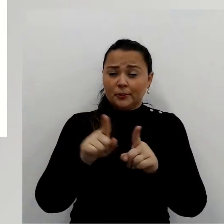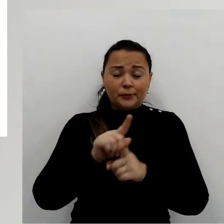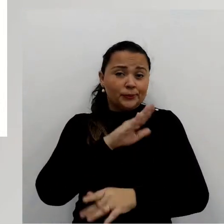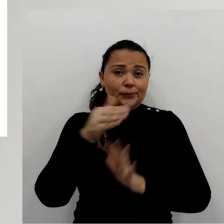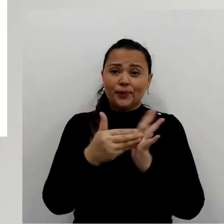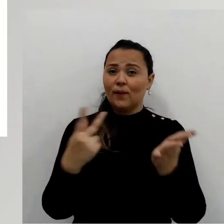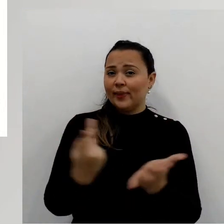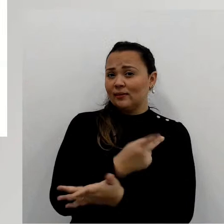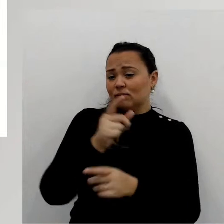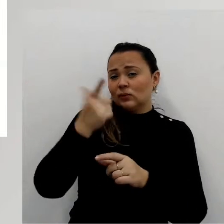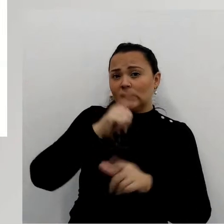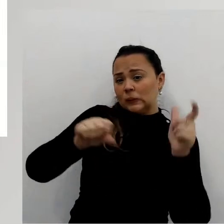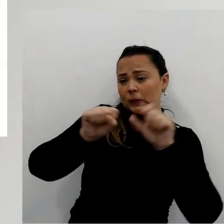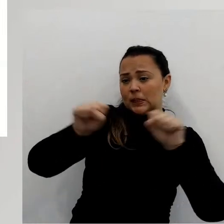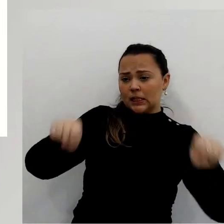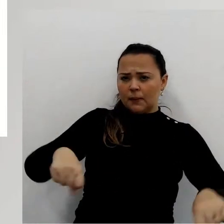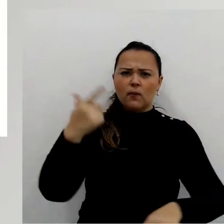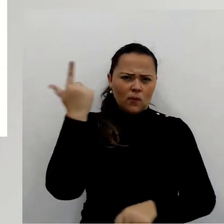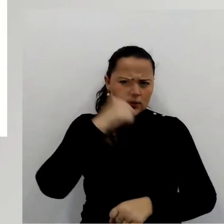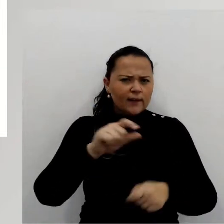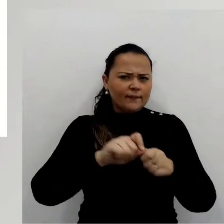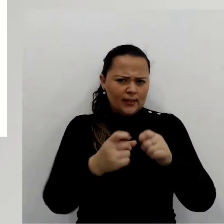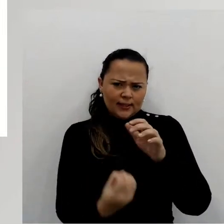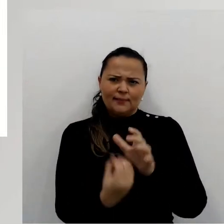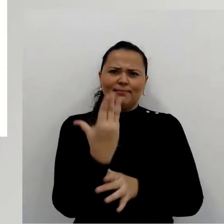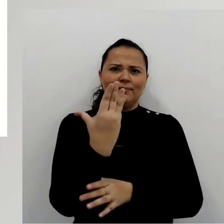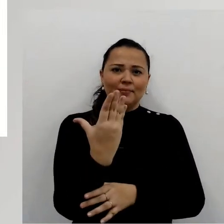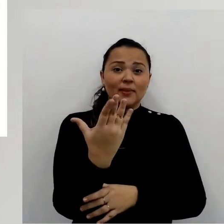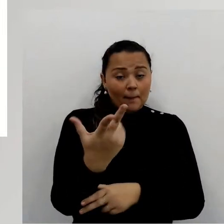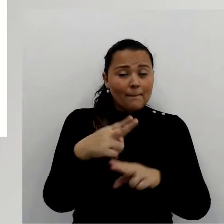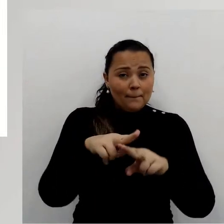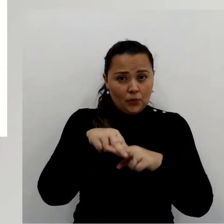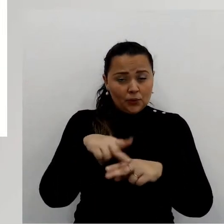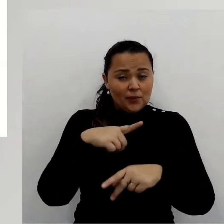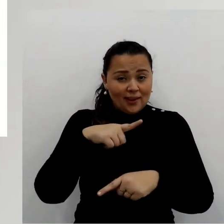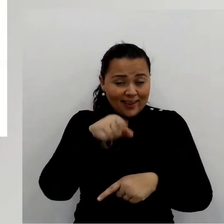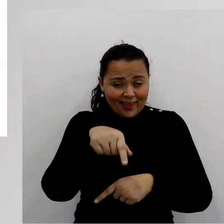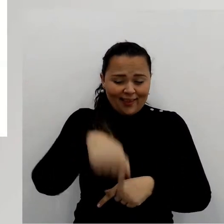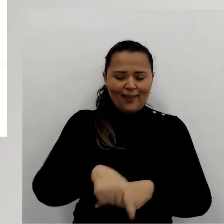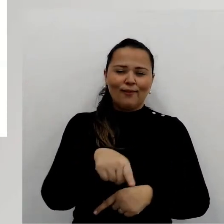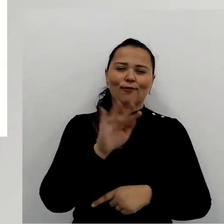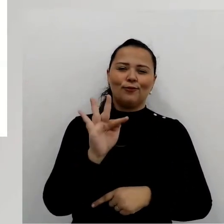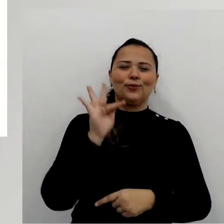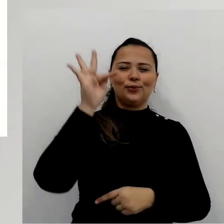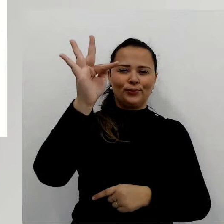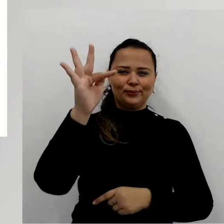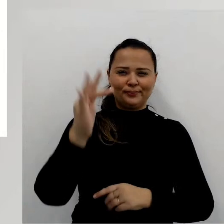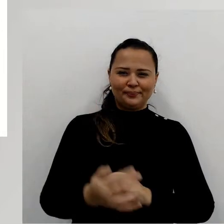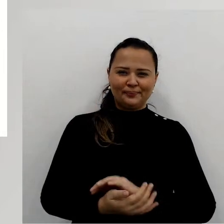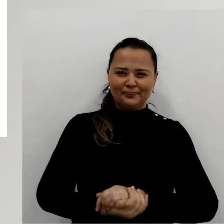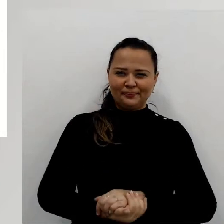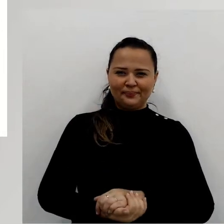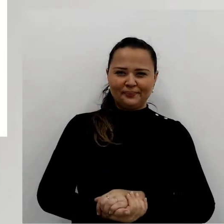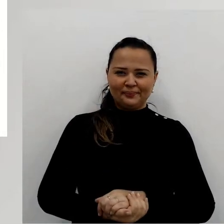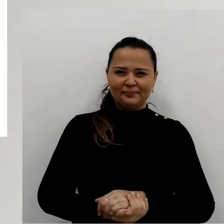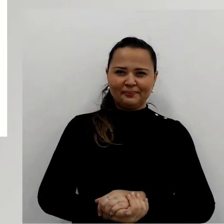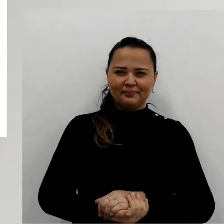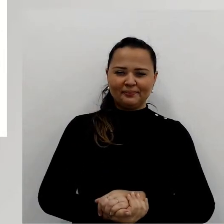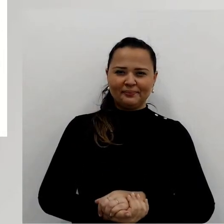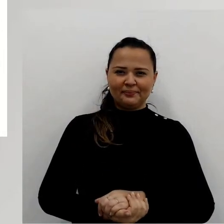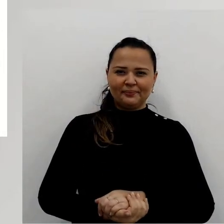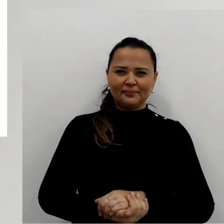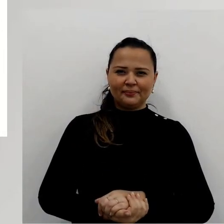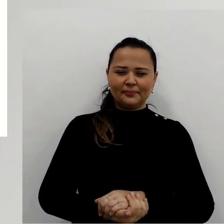where this is really where the future is. You can't just jump right to here because you'll probably trip and